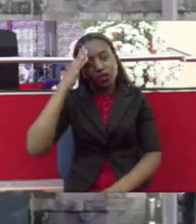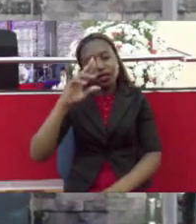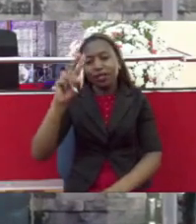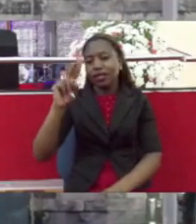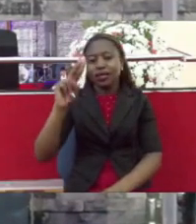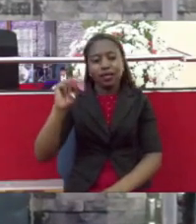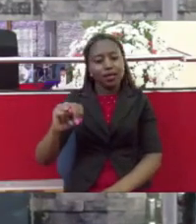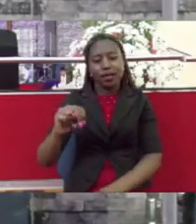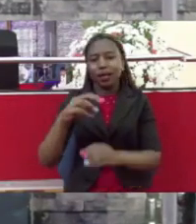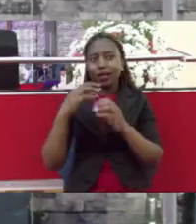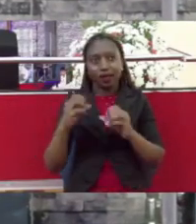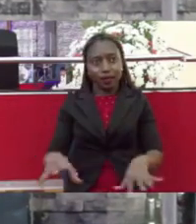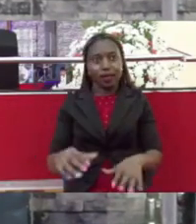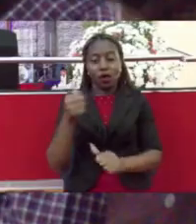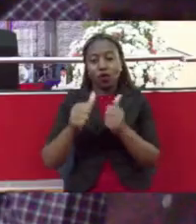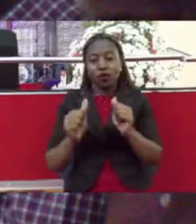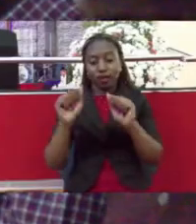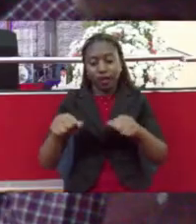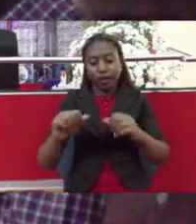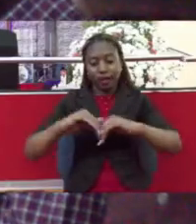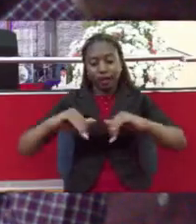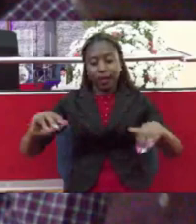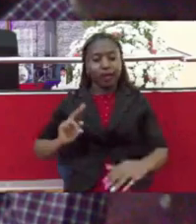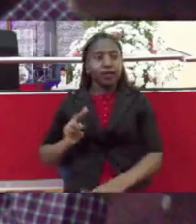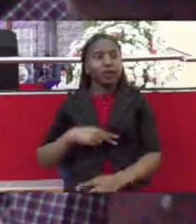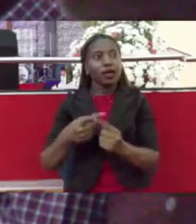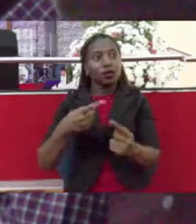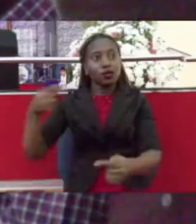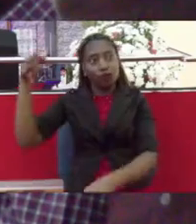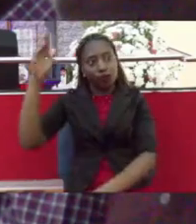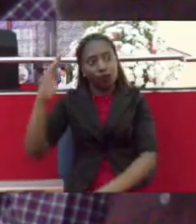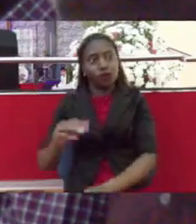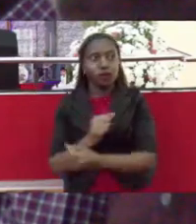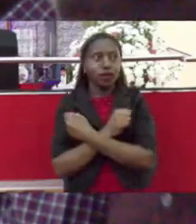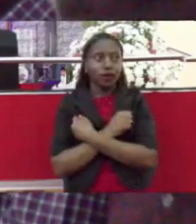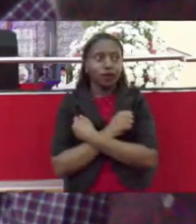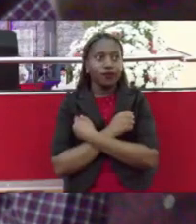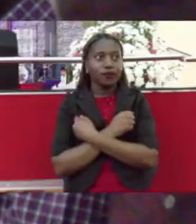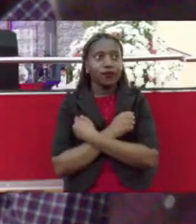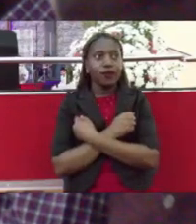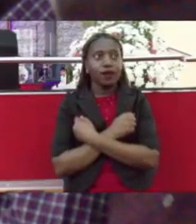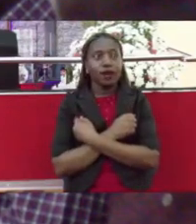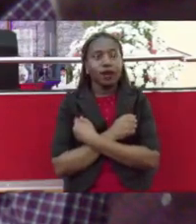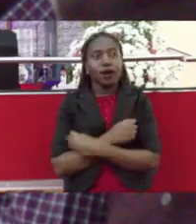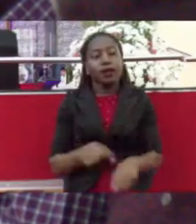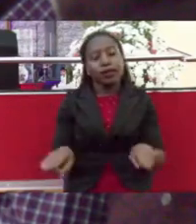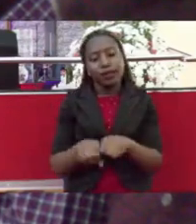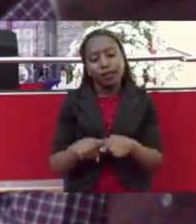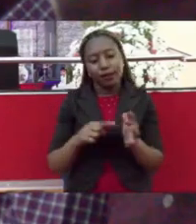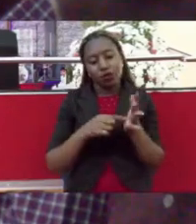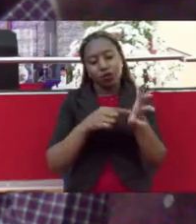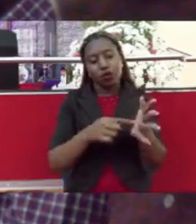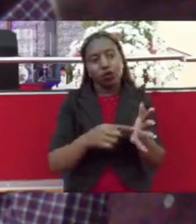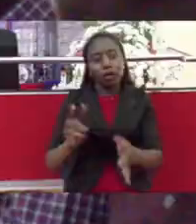kwamba jambo la pili ambalo tunafaa kujua hakuna chochote kitakachotuatanisha na upendo wa Mungu. No, it's still on that showing that we are variable. Tukiendelea tu